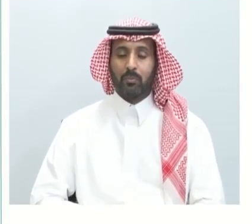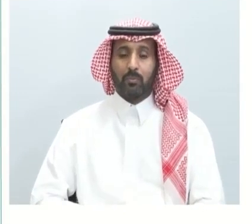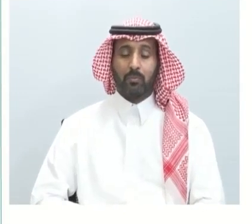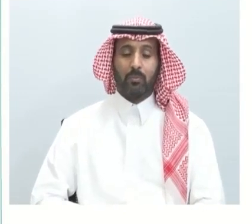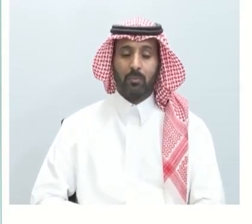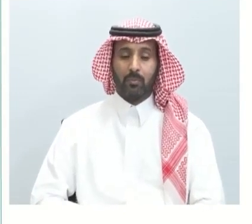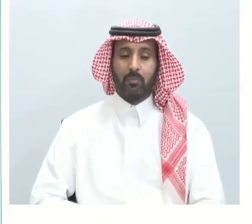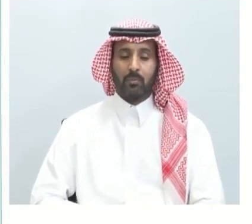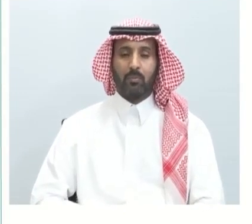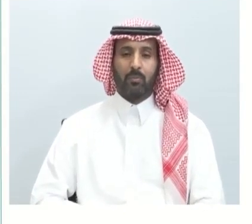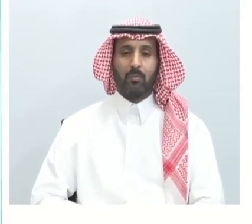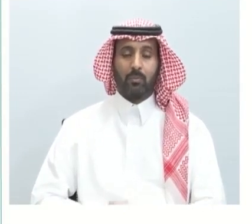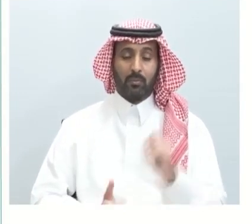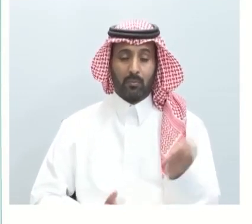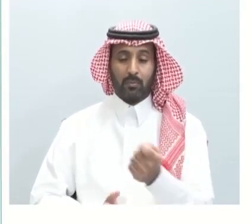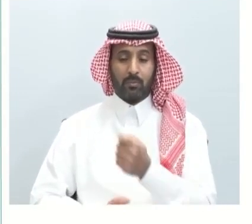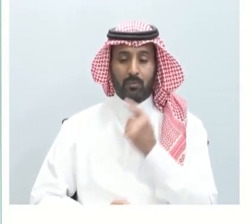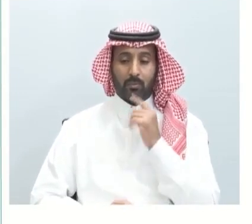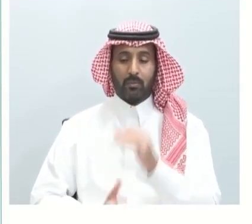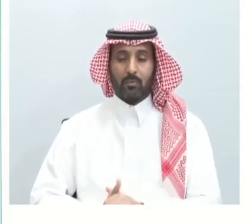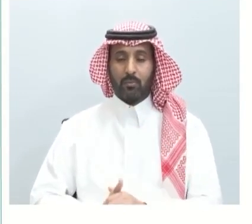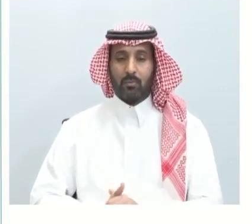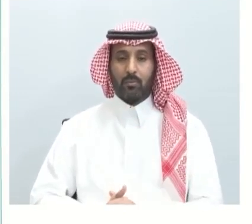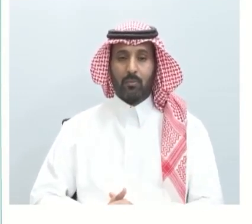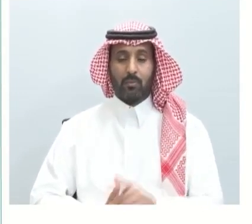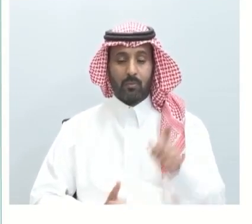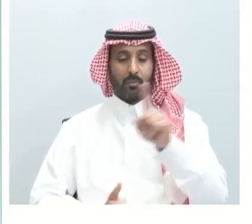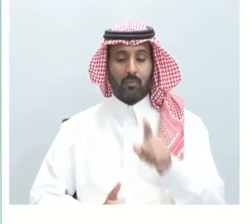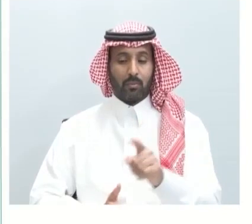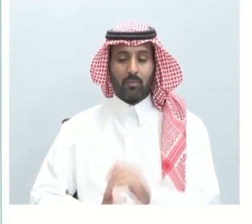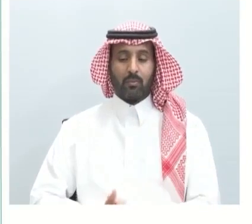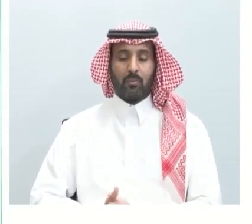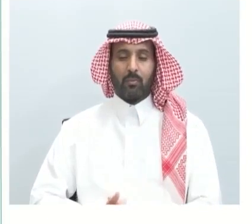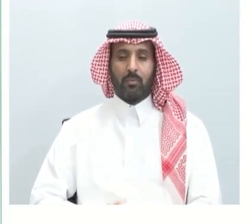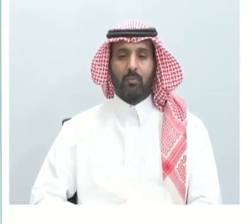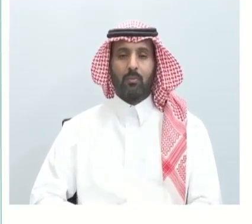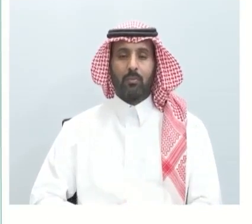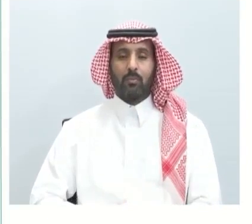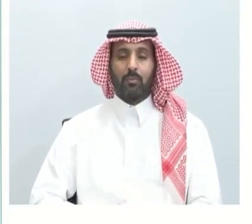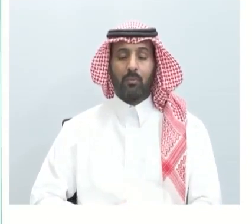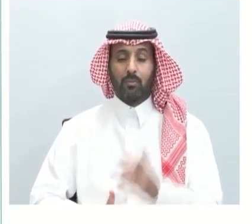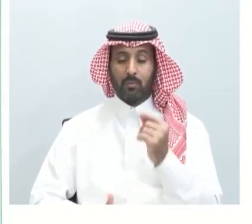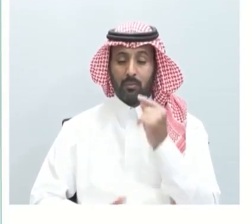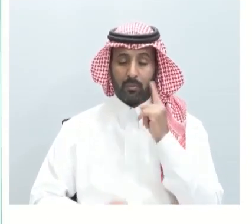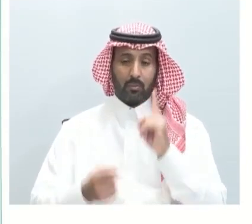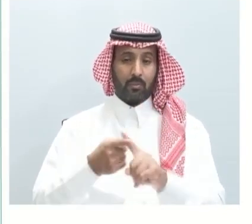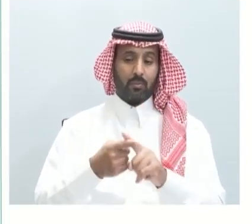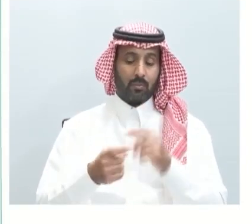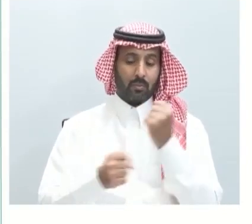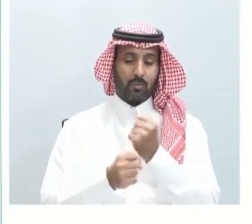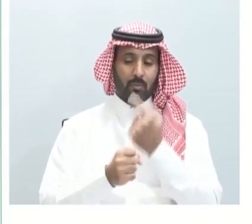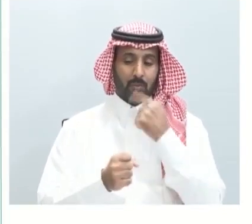what the example here. We have to write a question using, of course, the superlative plus the present